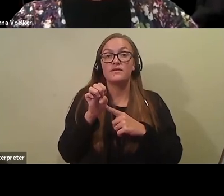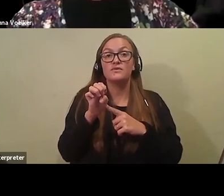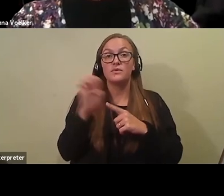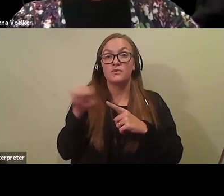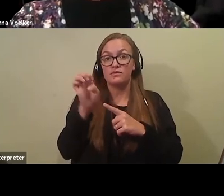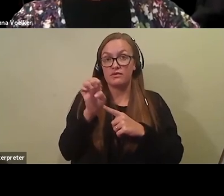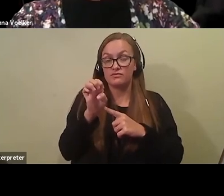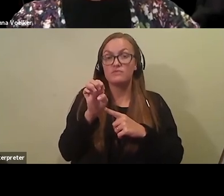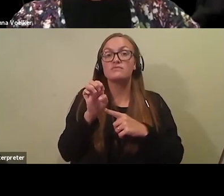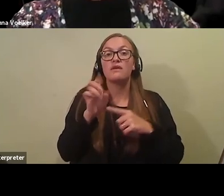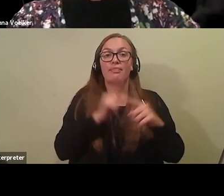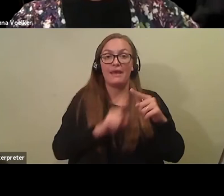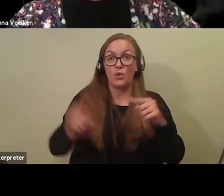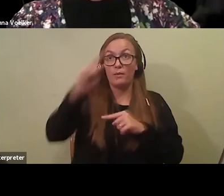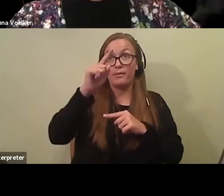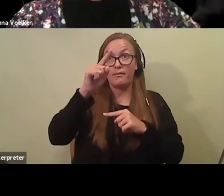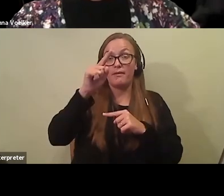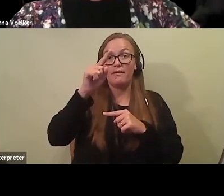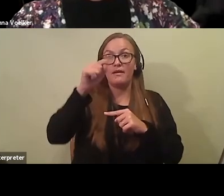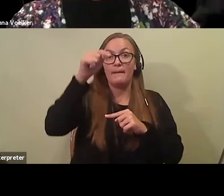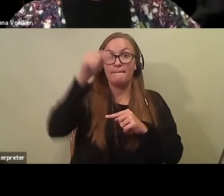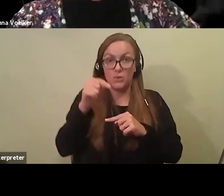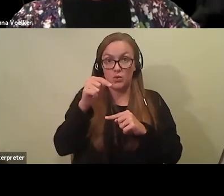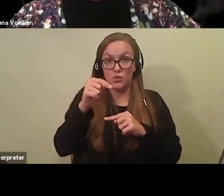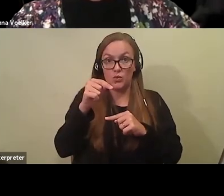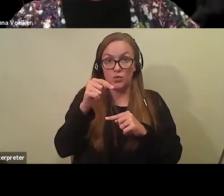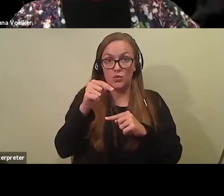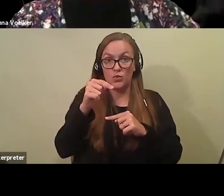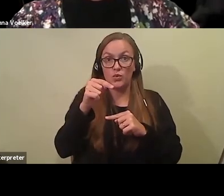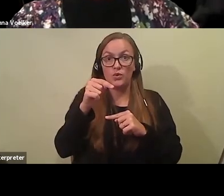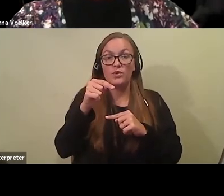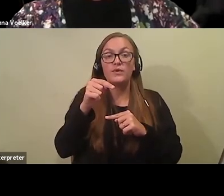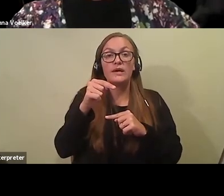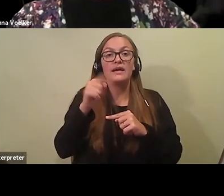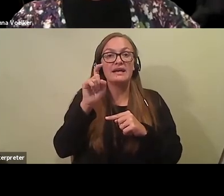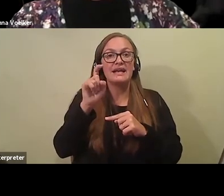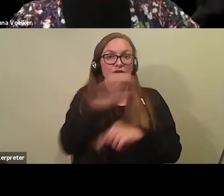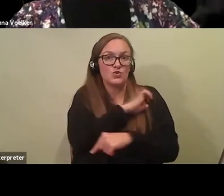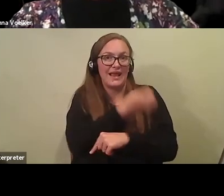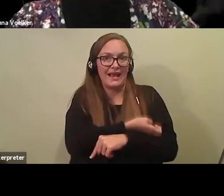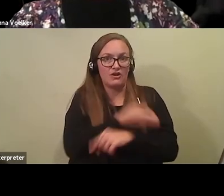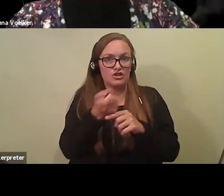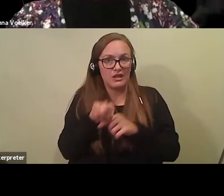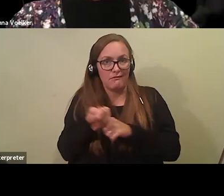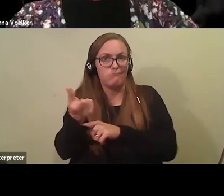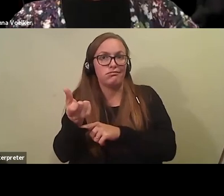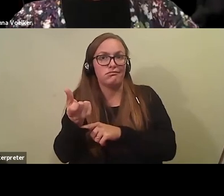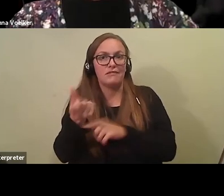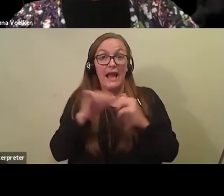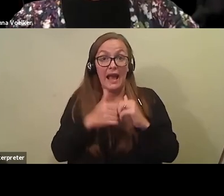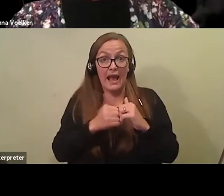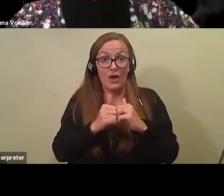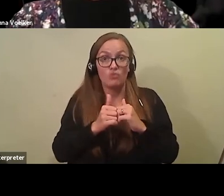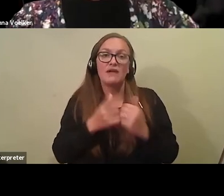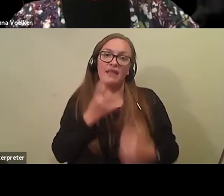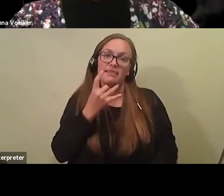If it comes down one floor, it has to give away that energy. A lot of the time it gives away the energy in